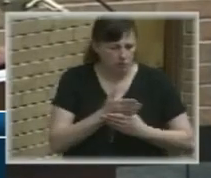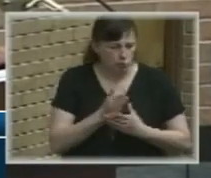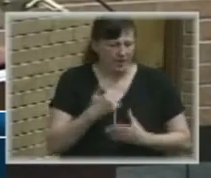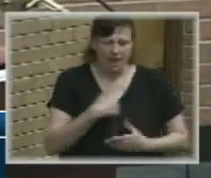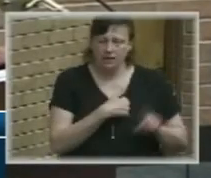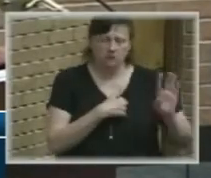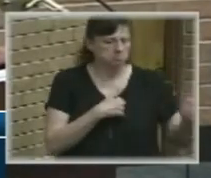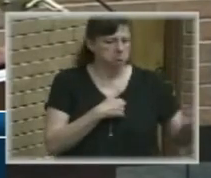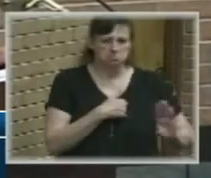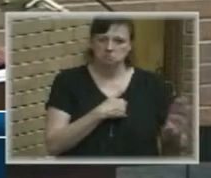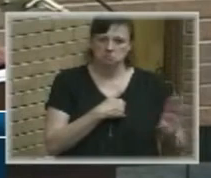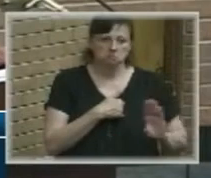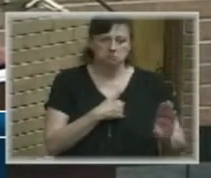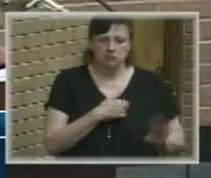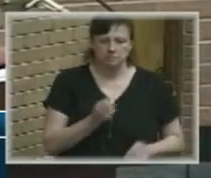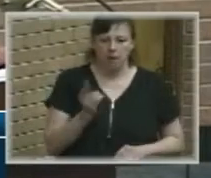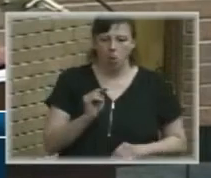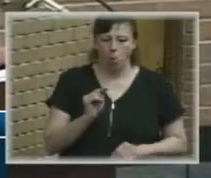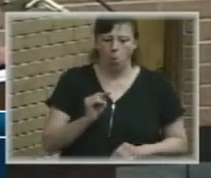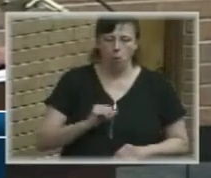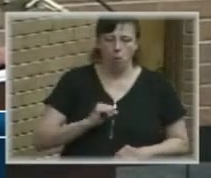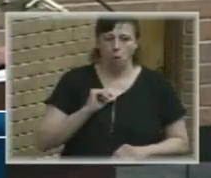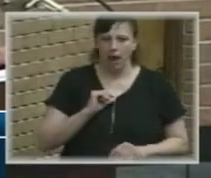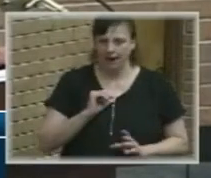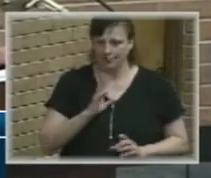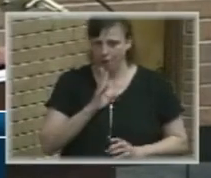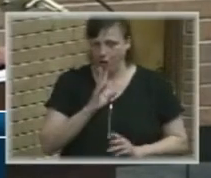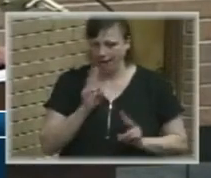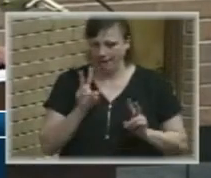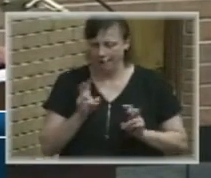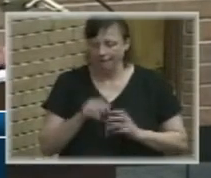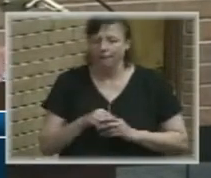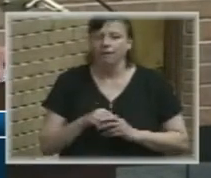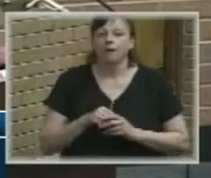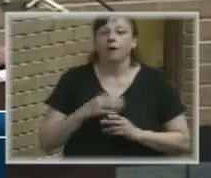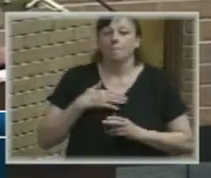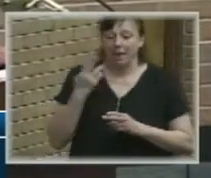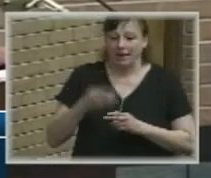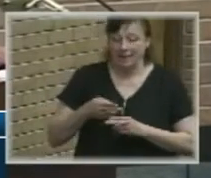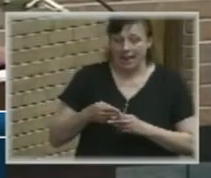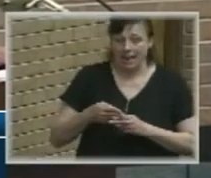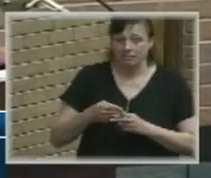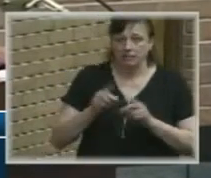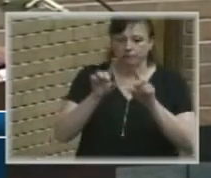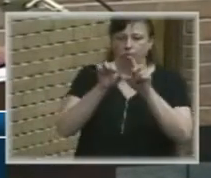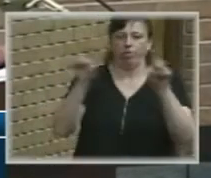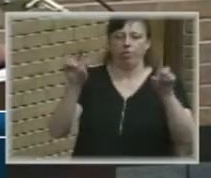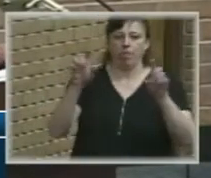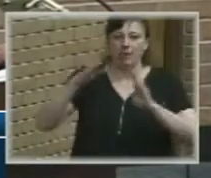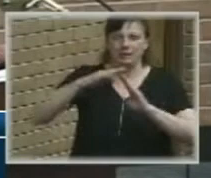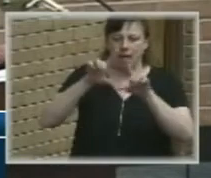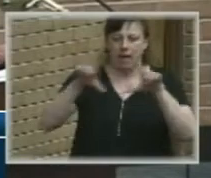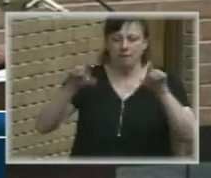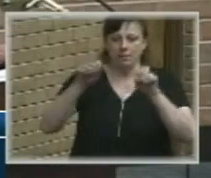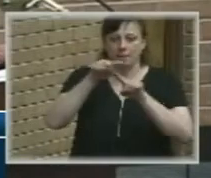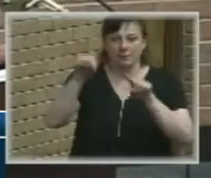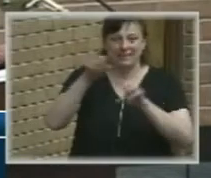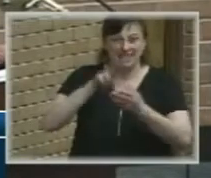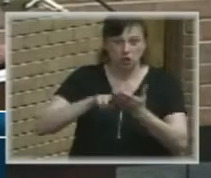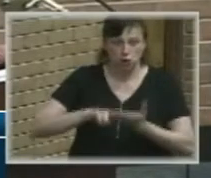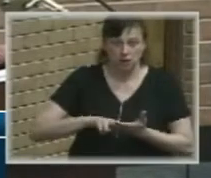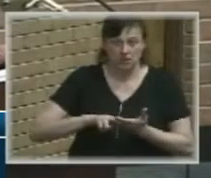this is my own pride speaking. My name was on the top of the petition. Every flyer that I hand